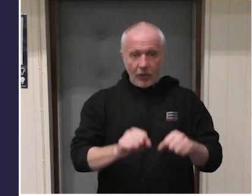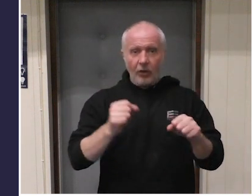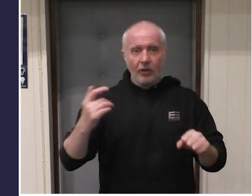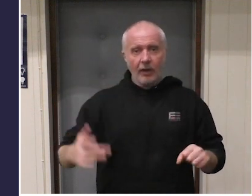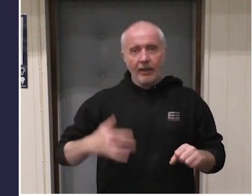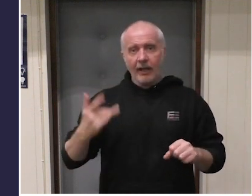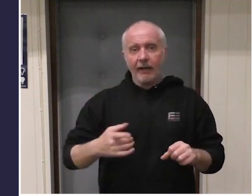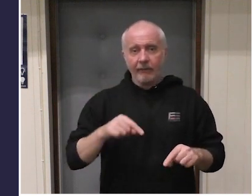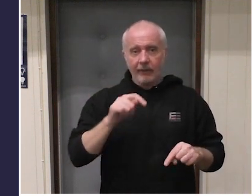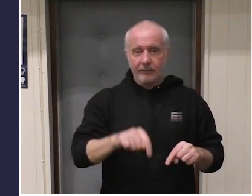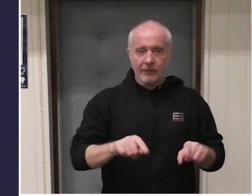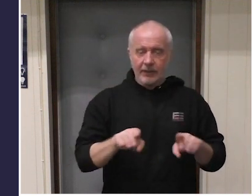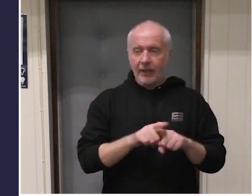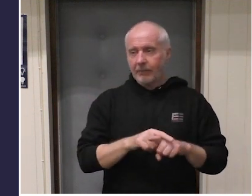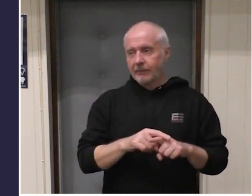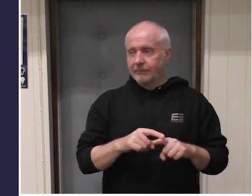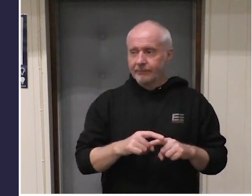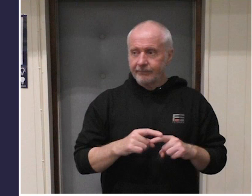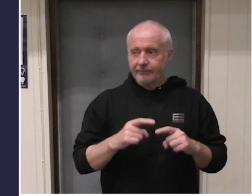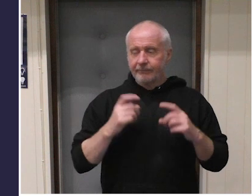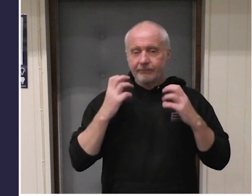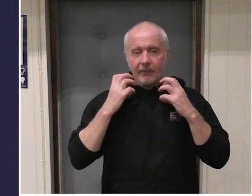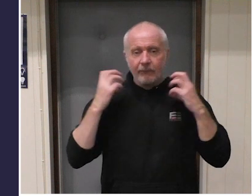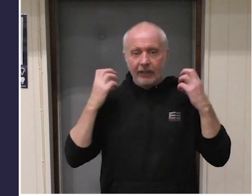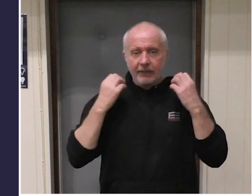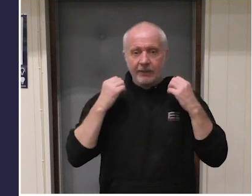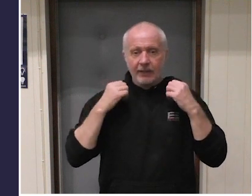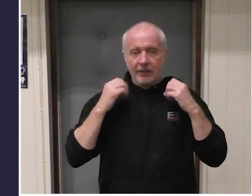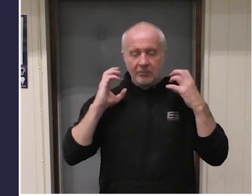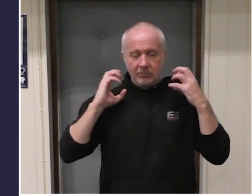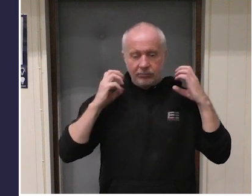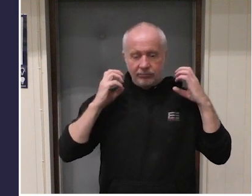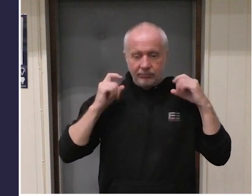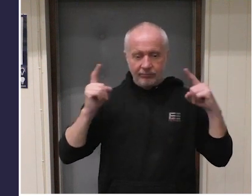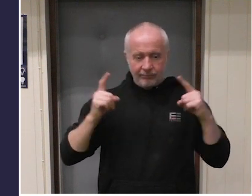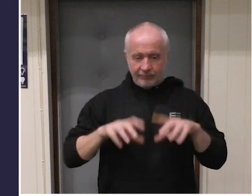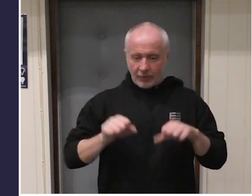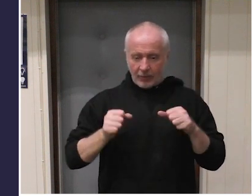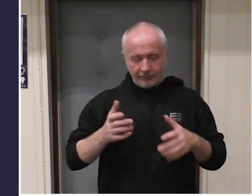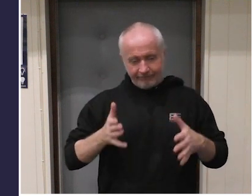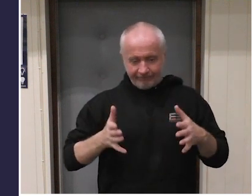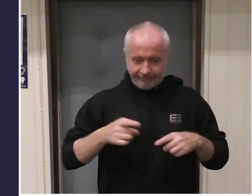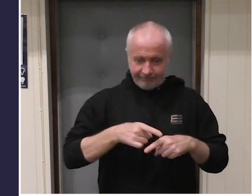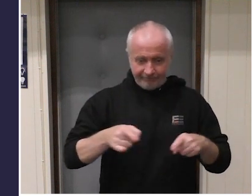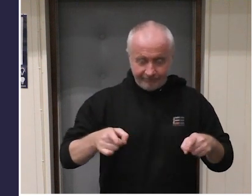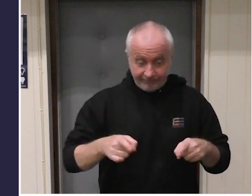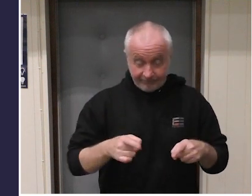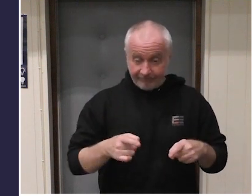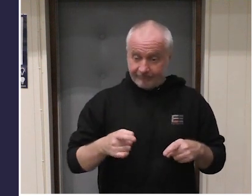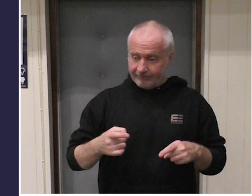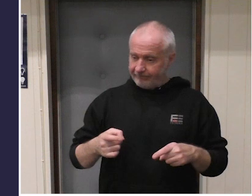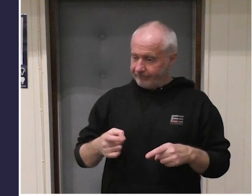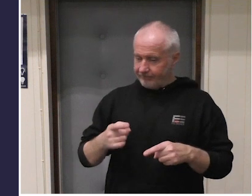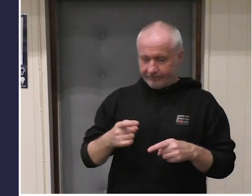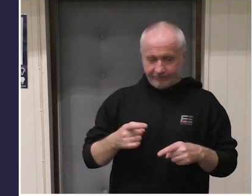the Frankenstein sense, right? And this is what the Miller-Urey experiments did. So they took